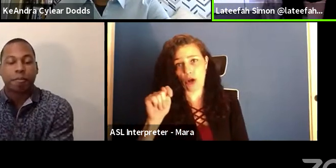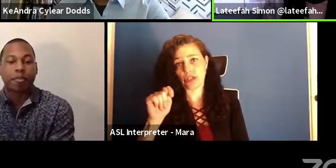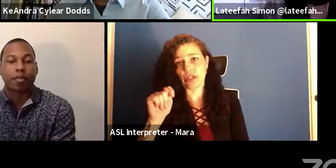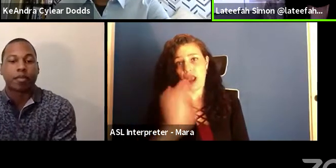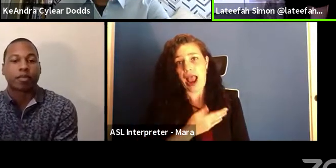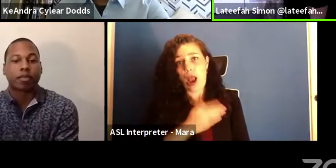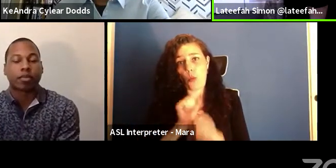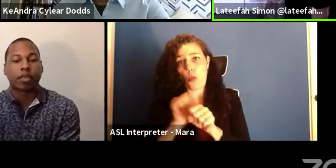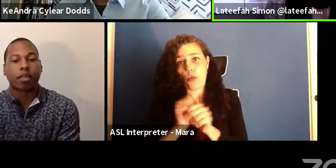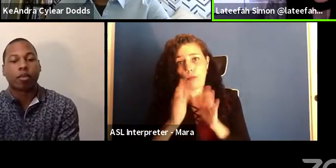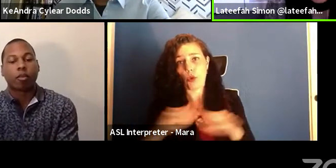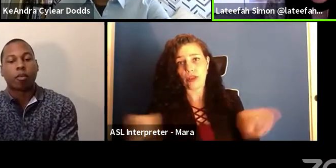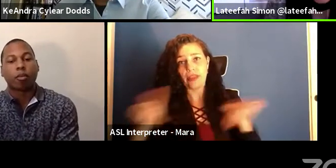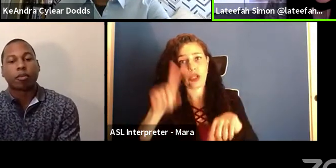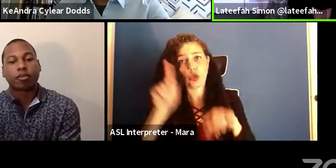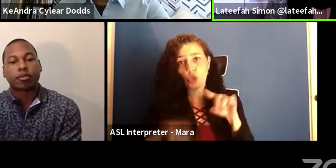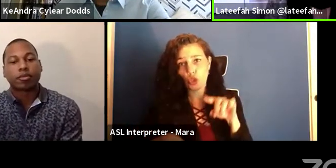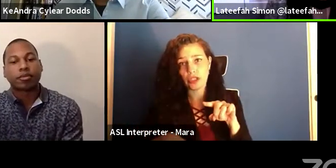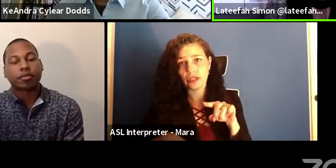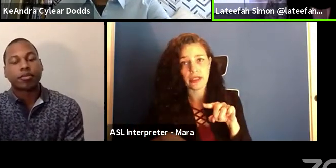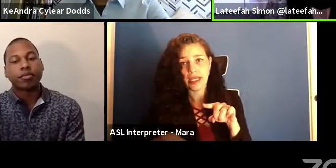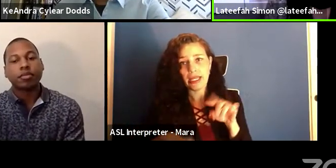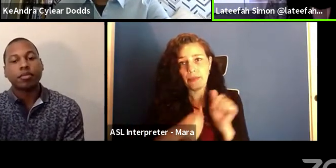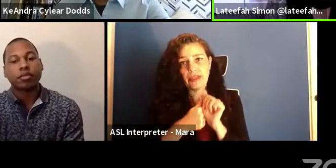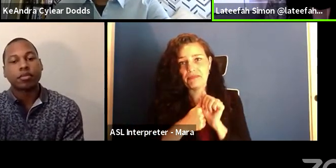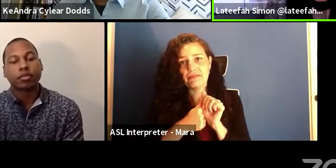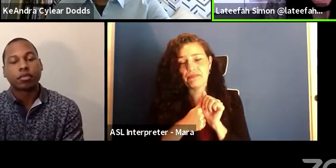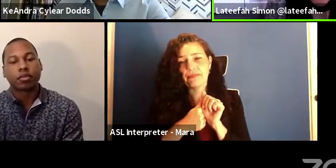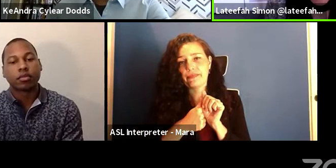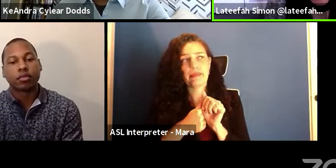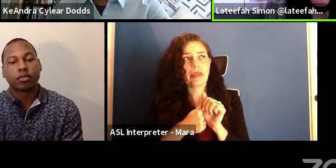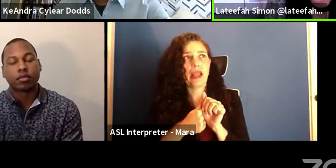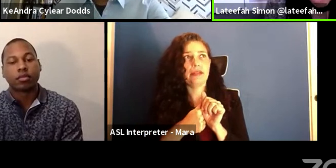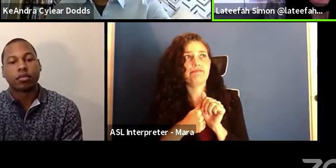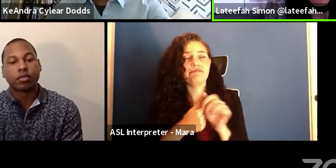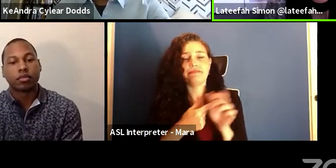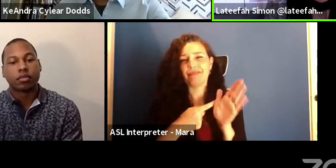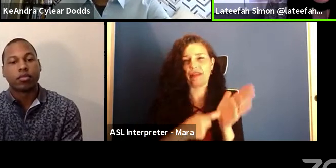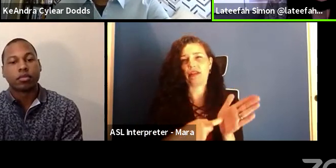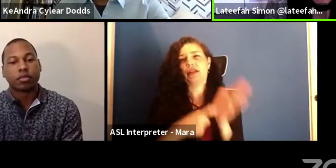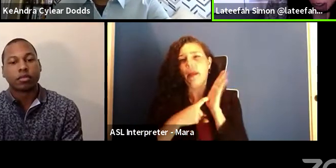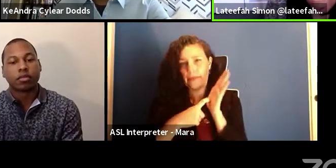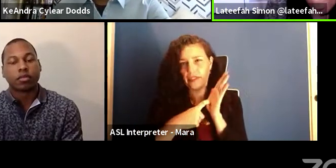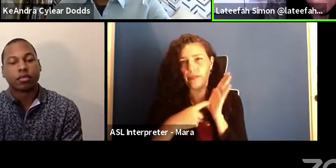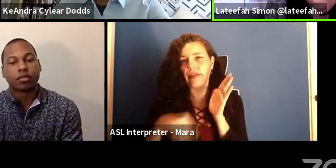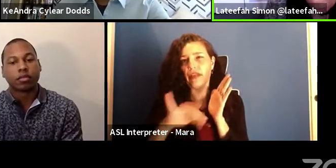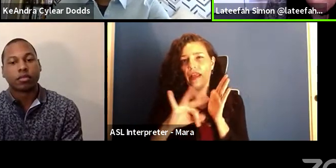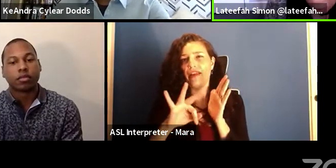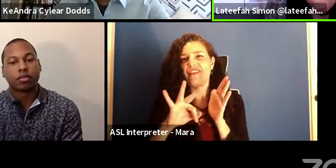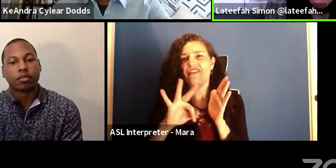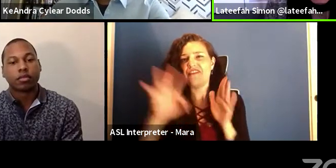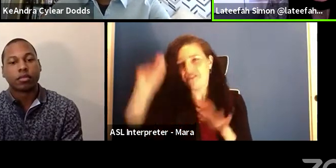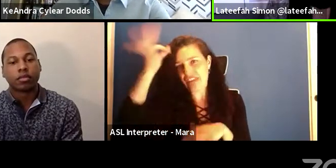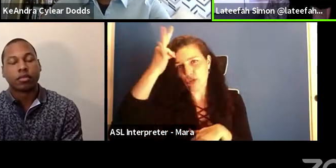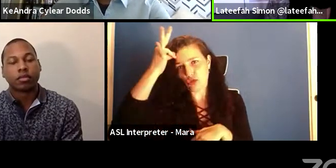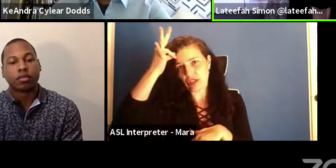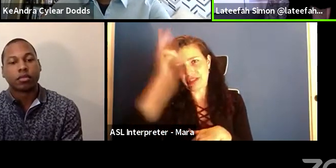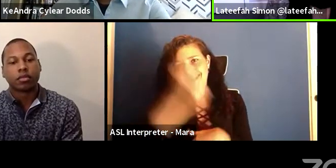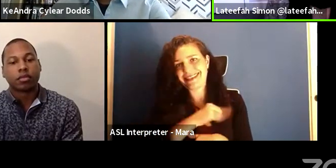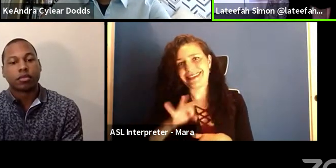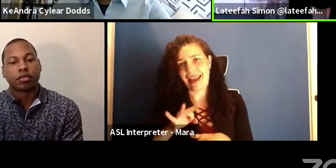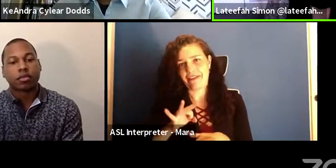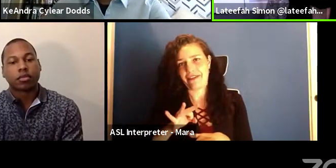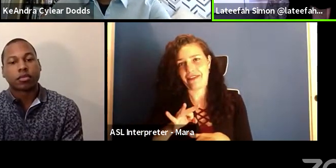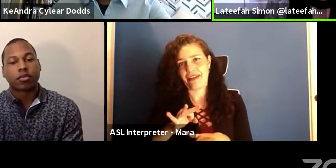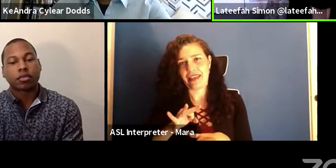their labor could not be commandeered by federal staff. And I was really proud of that for a number of reasons,